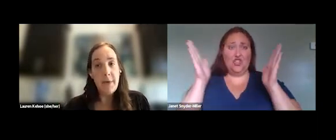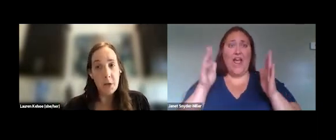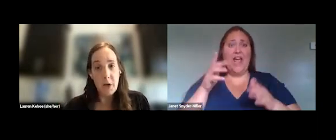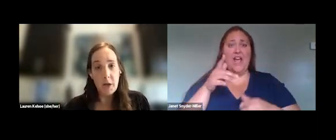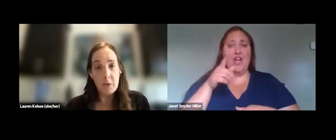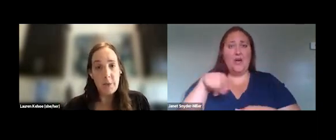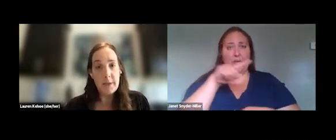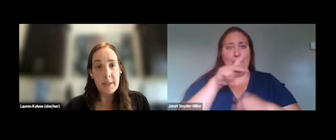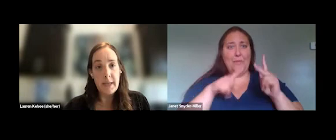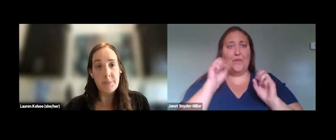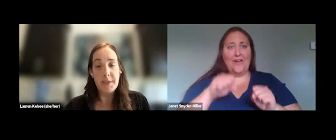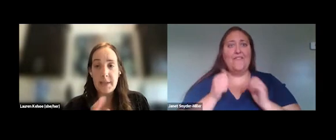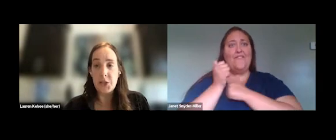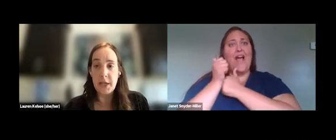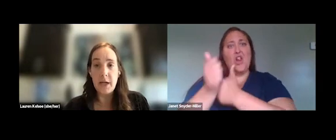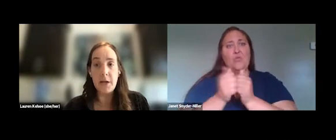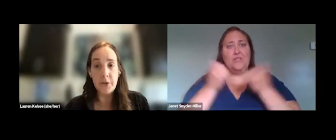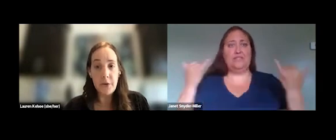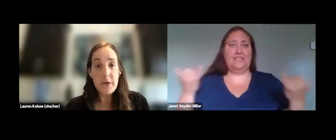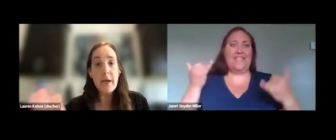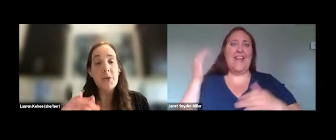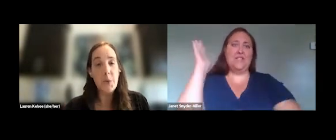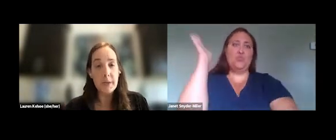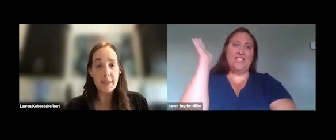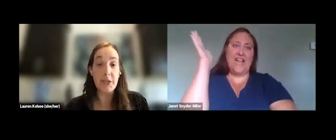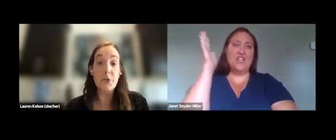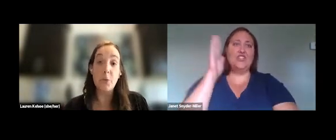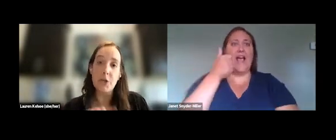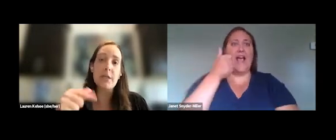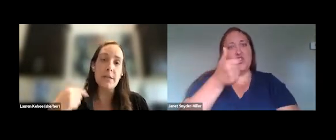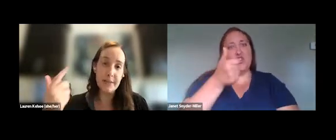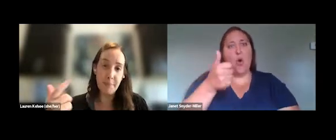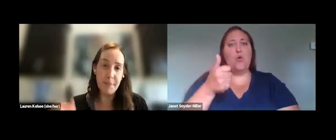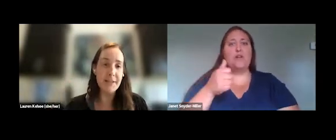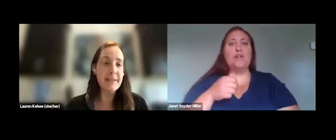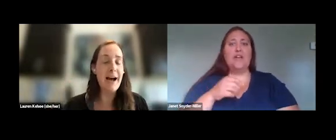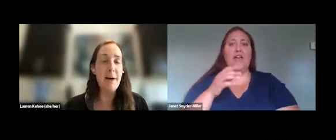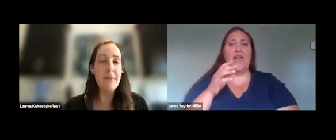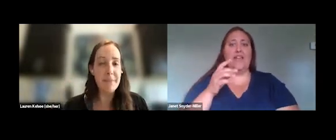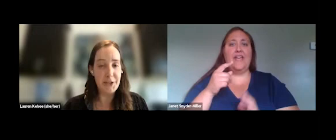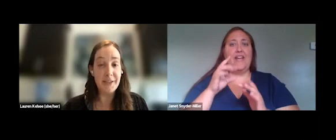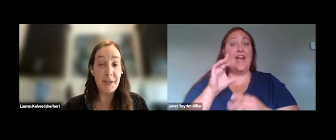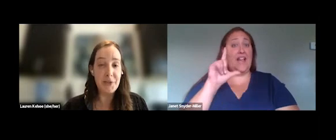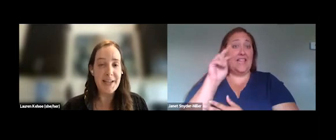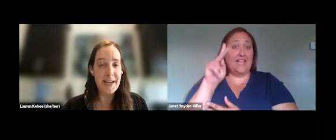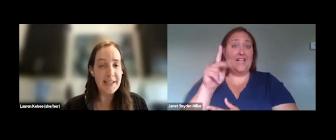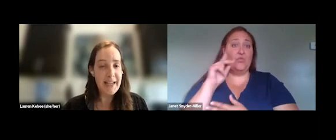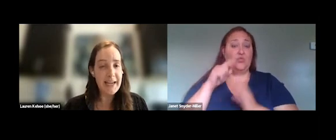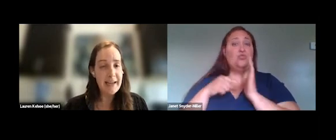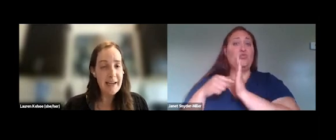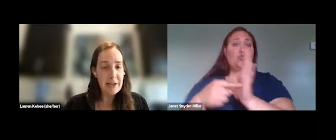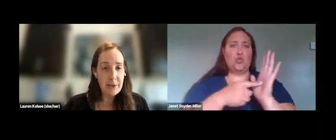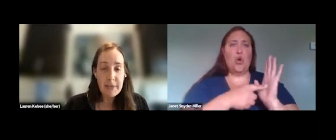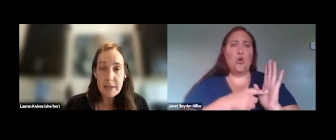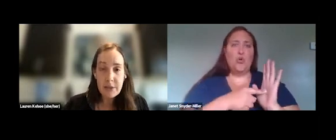to follow along with today's presentation on your own, as well as a link to a worksheet that supplements the material I'm going to present on